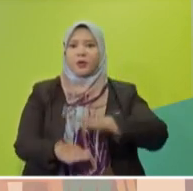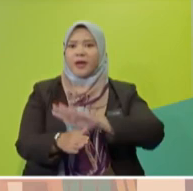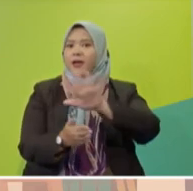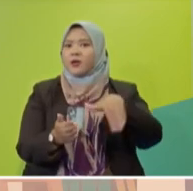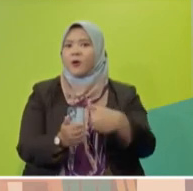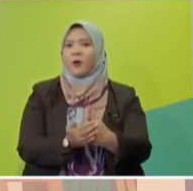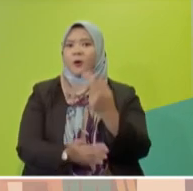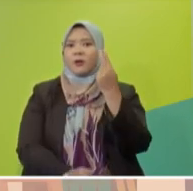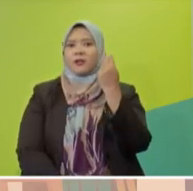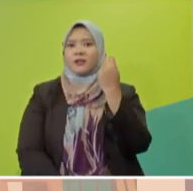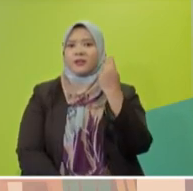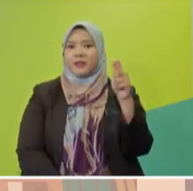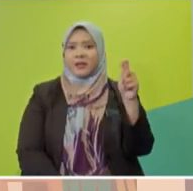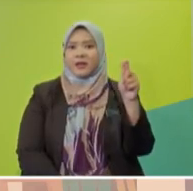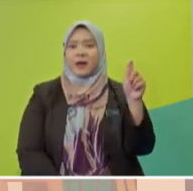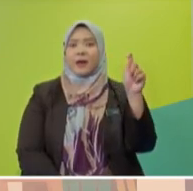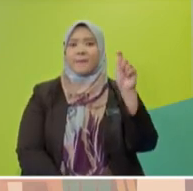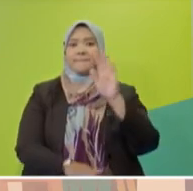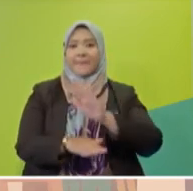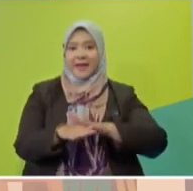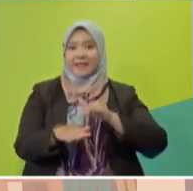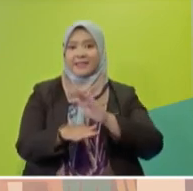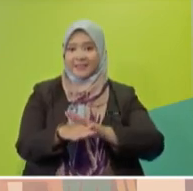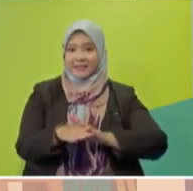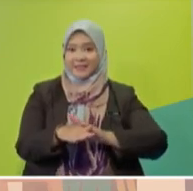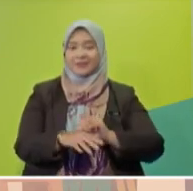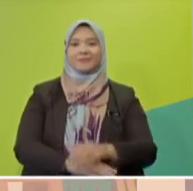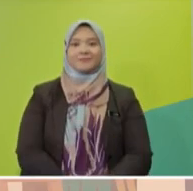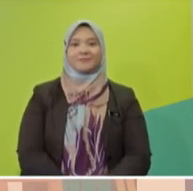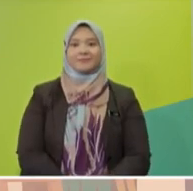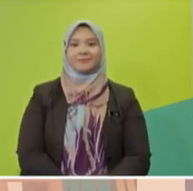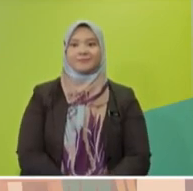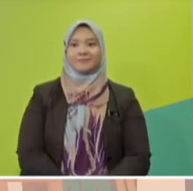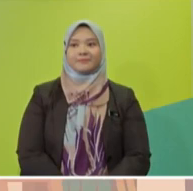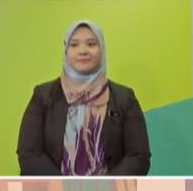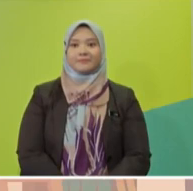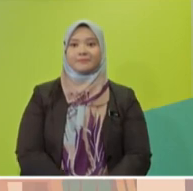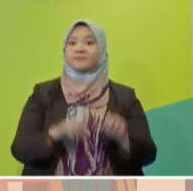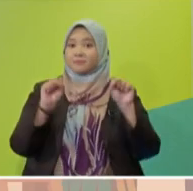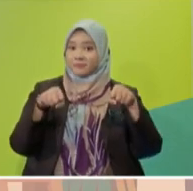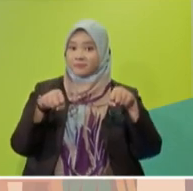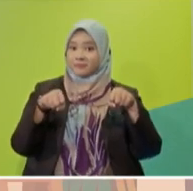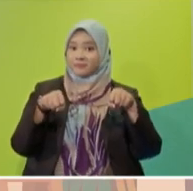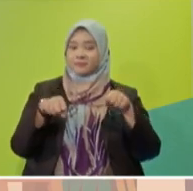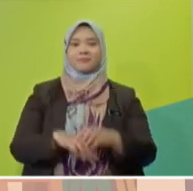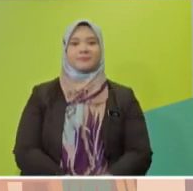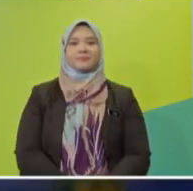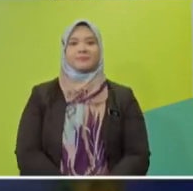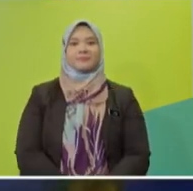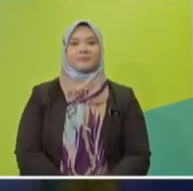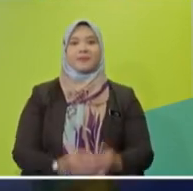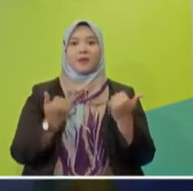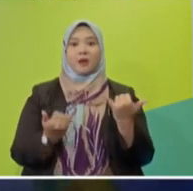dog, Lenny and his chicken, Sandra and her goat. Okay, well done. Good job.